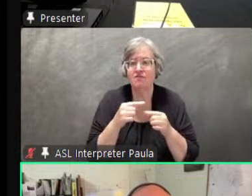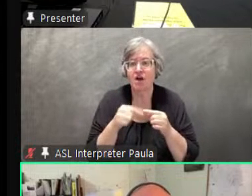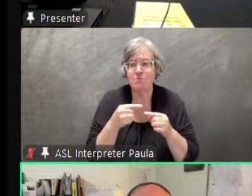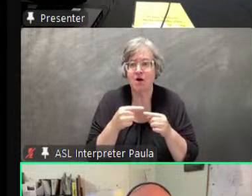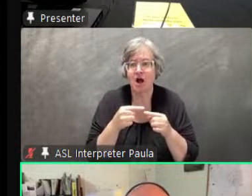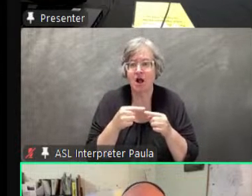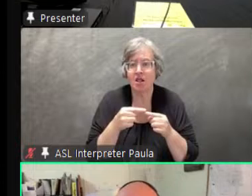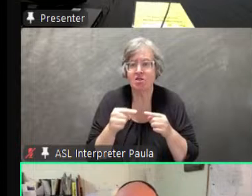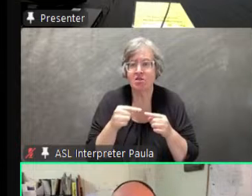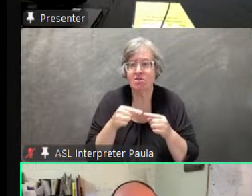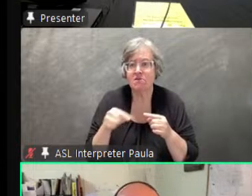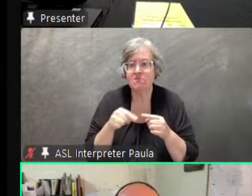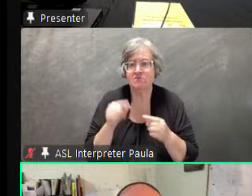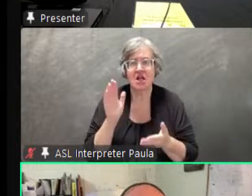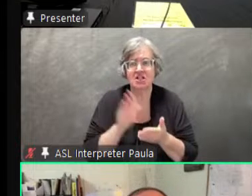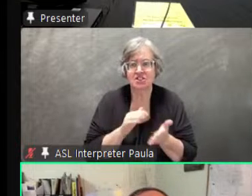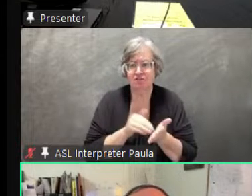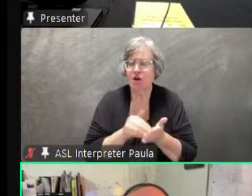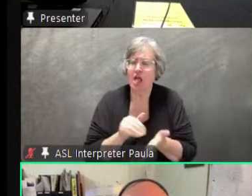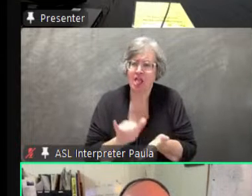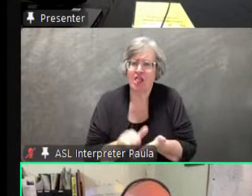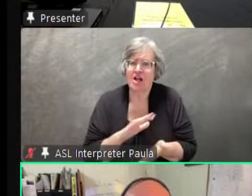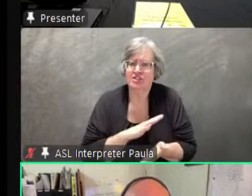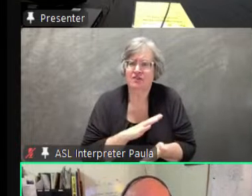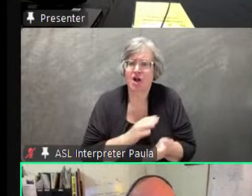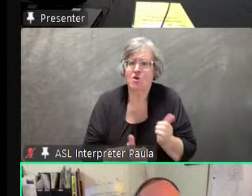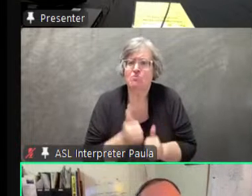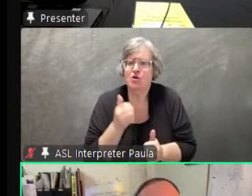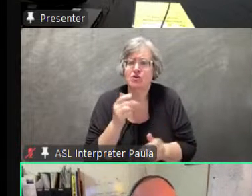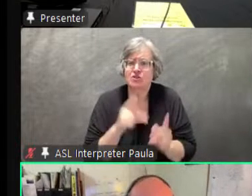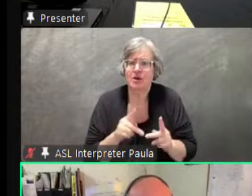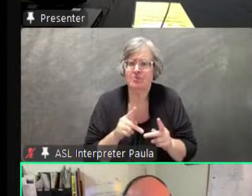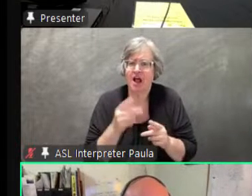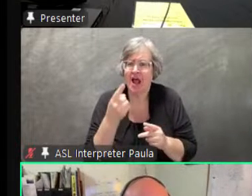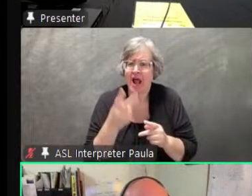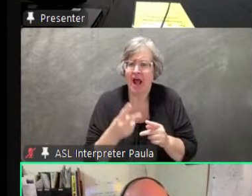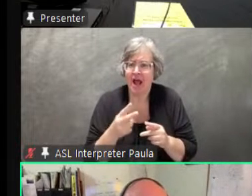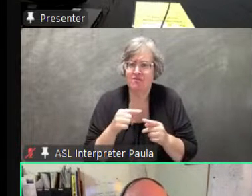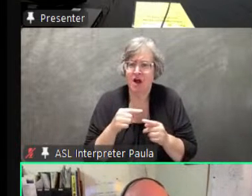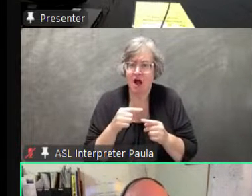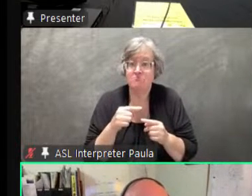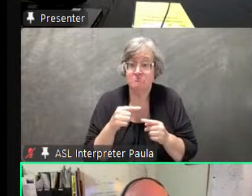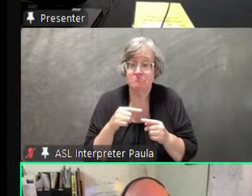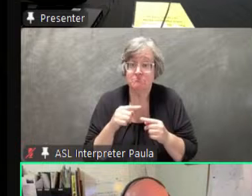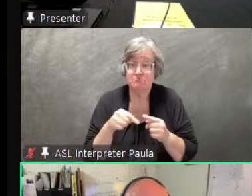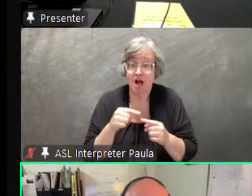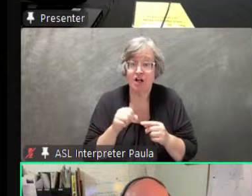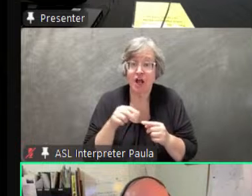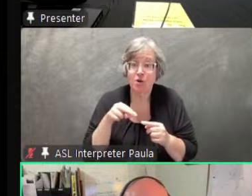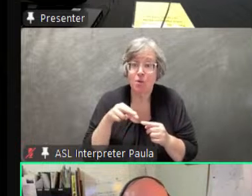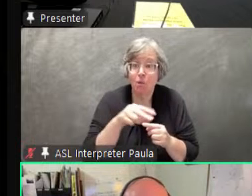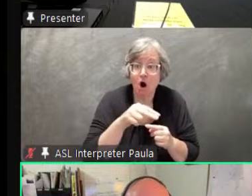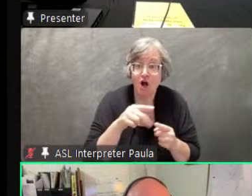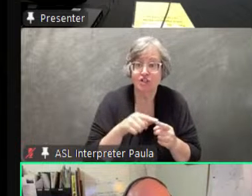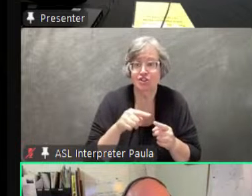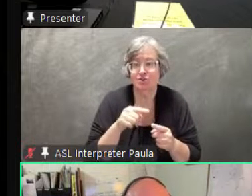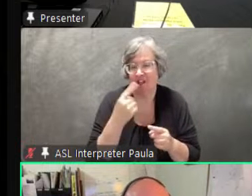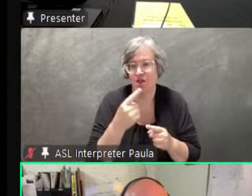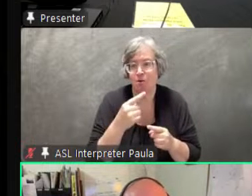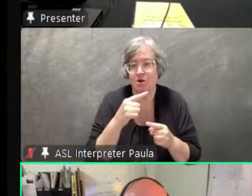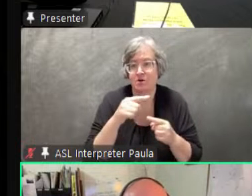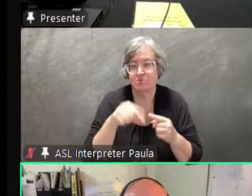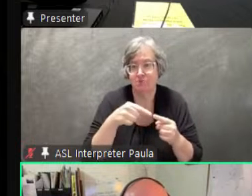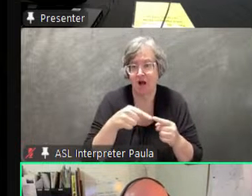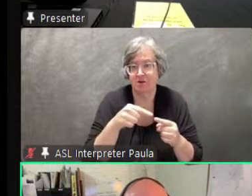less frequent line, and that's okay because most people on the half-mile street can walk to the mile grid. So it's really just there for those who